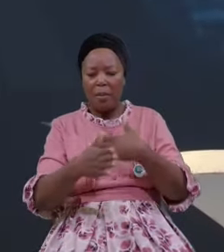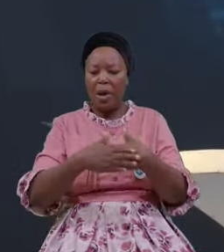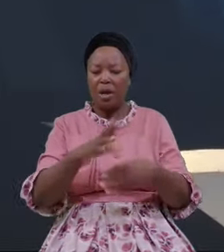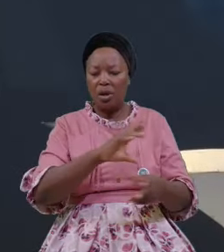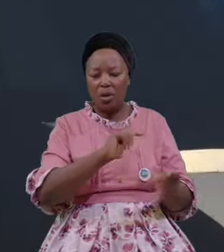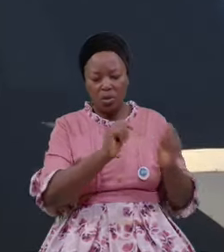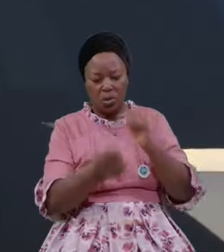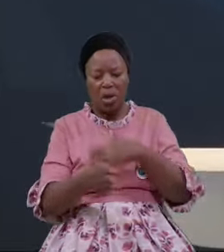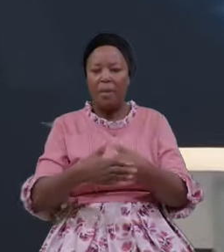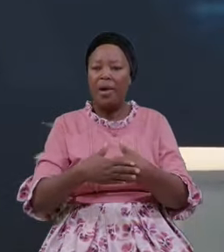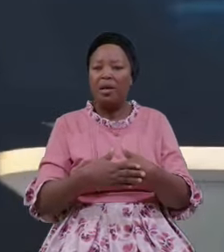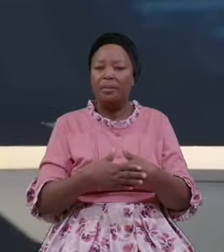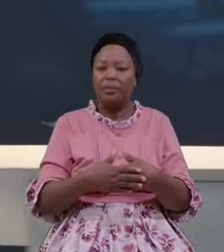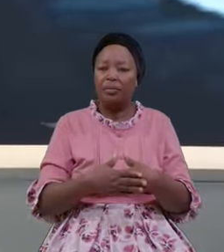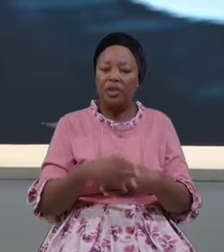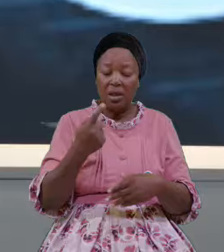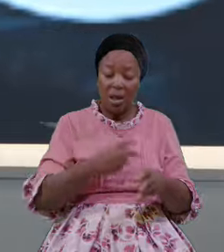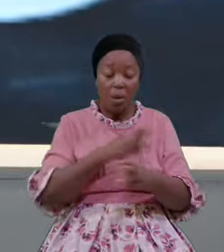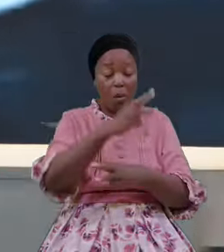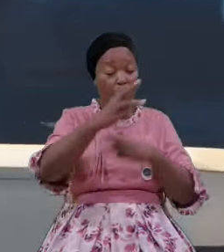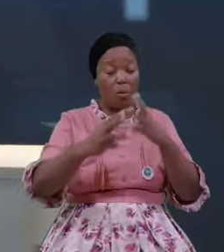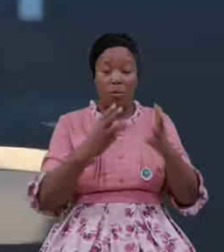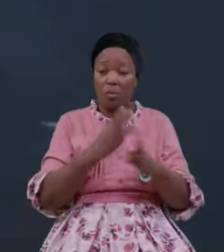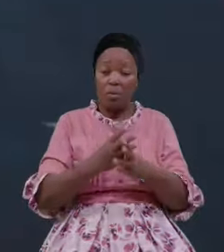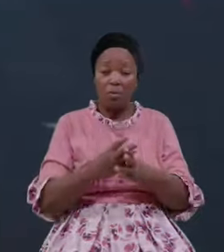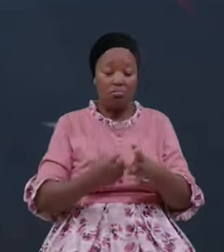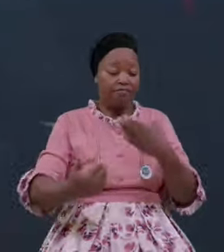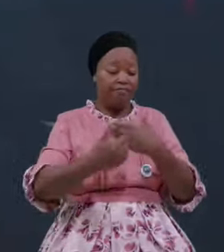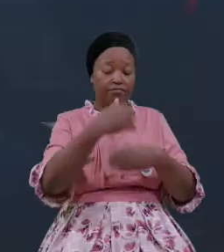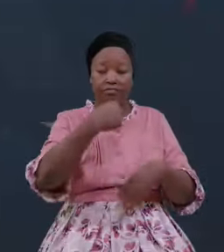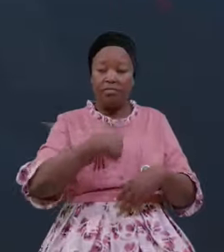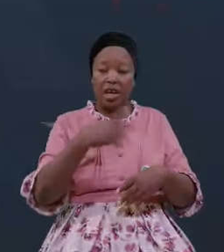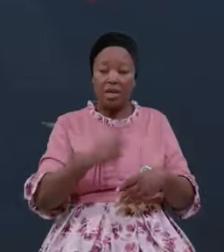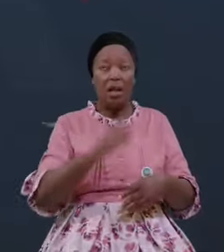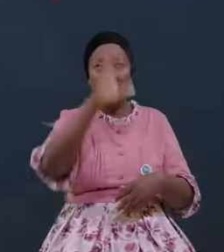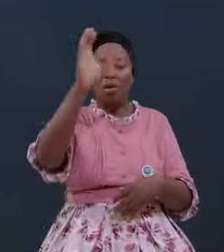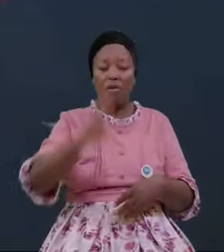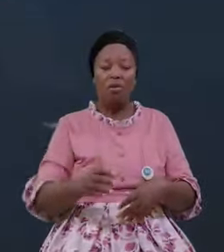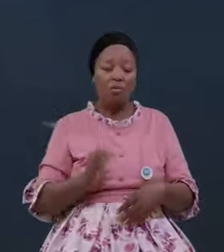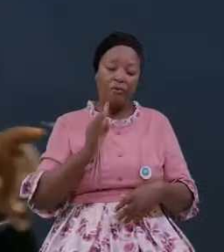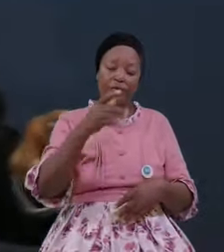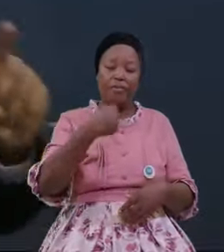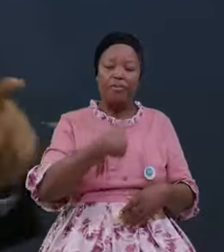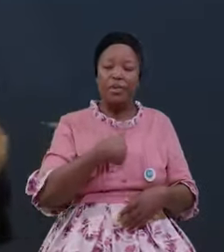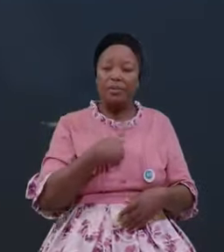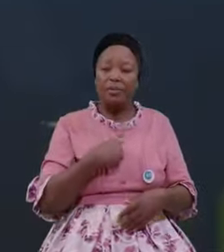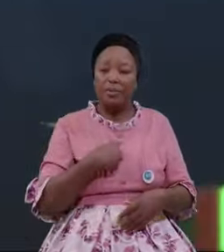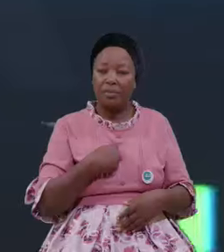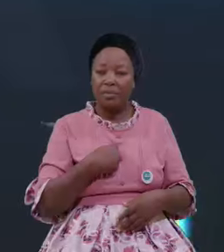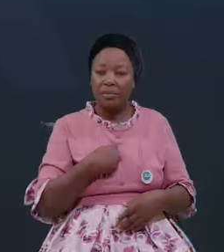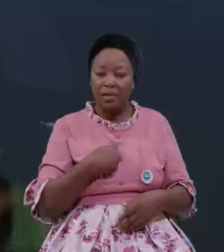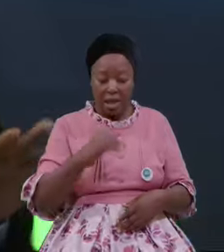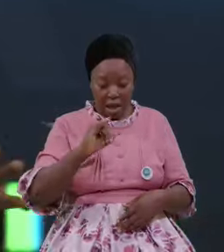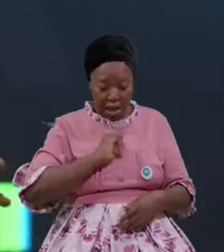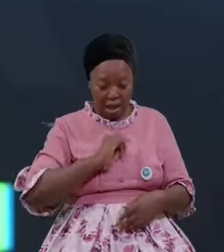not turning back. The world behind me, the cross before me, I have decided